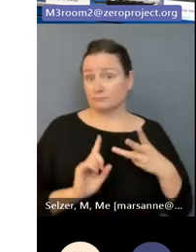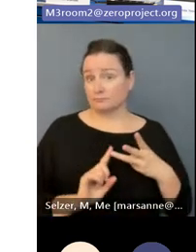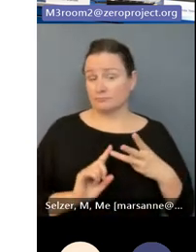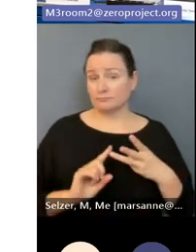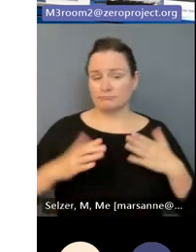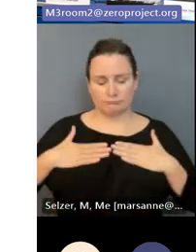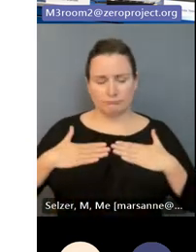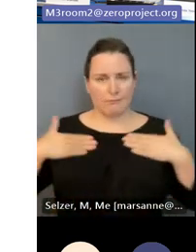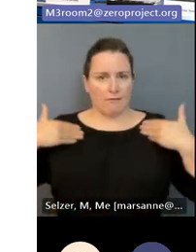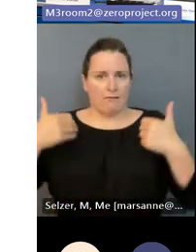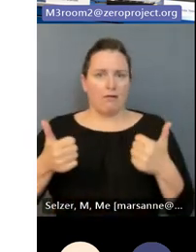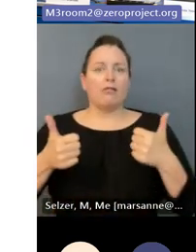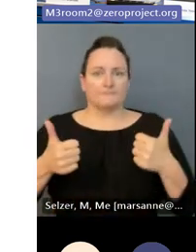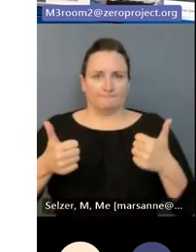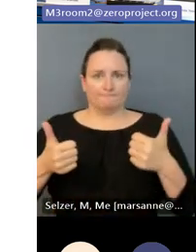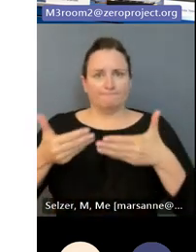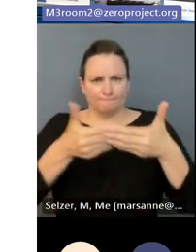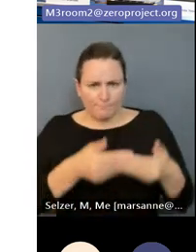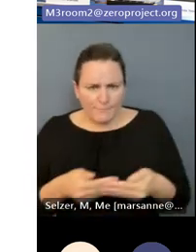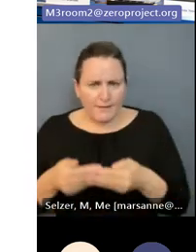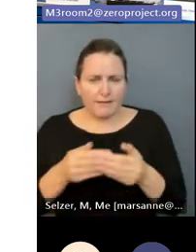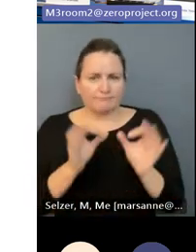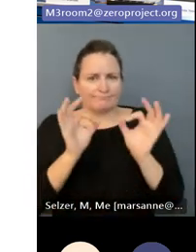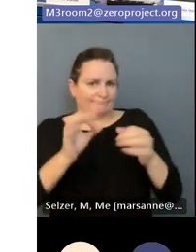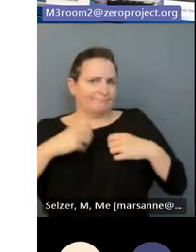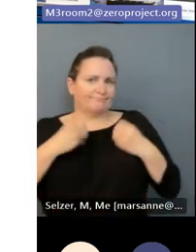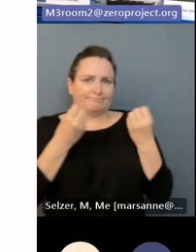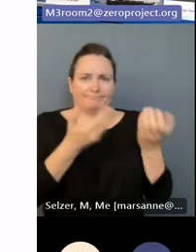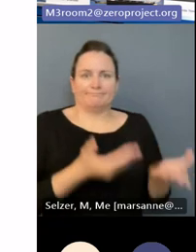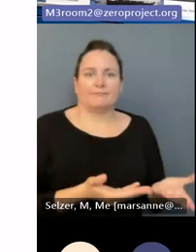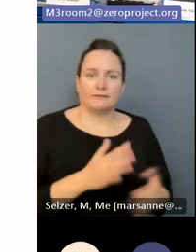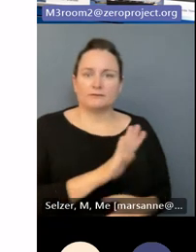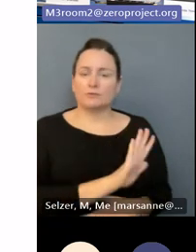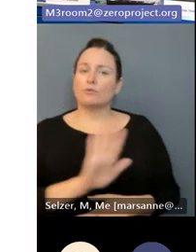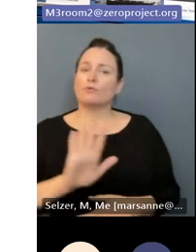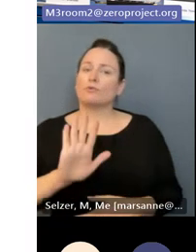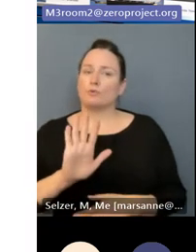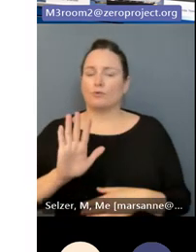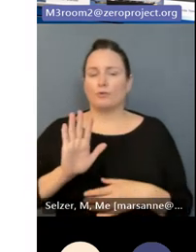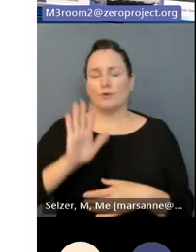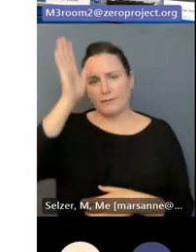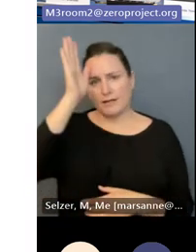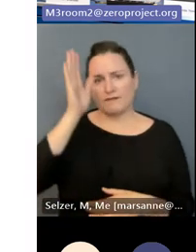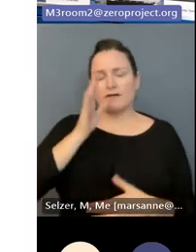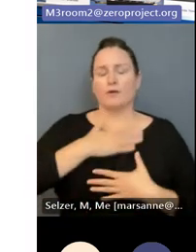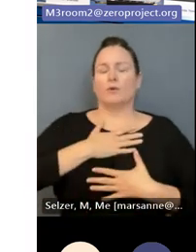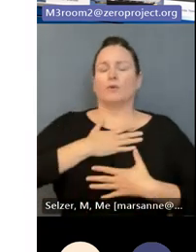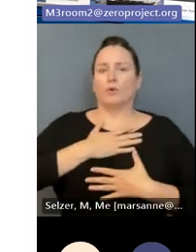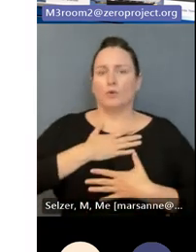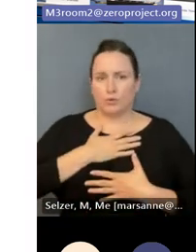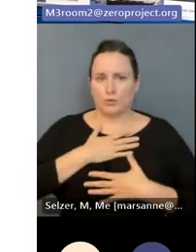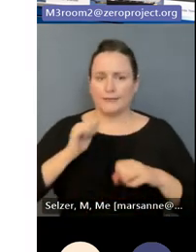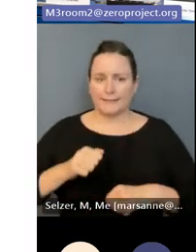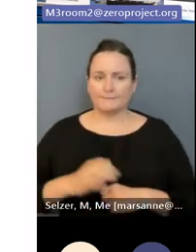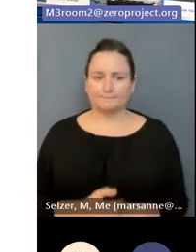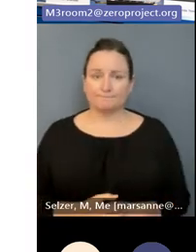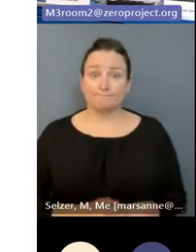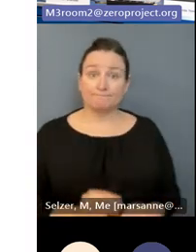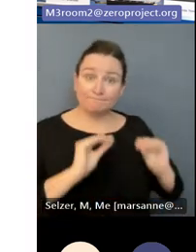affordable, high-quality healthcare to ensure complete peace of mind for the parents, we focus on skills and talents